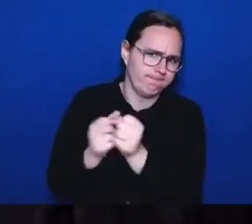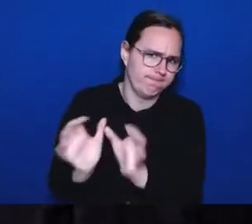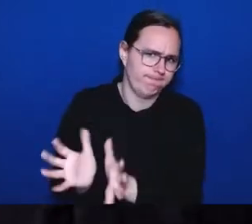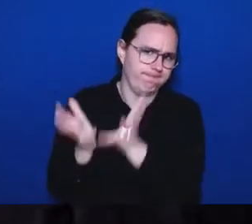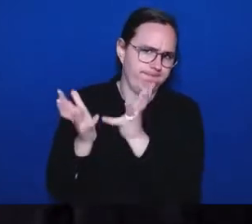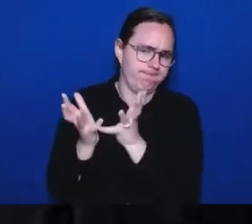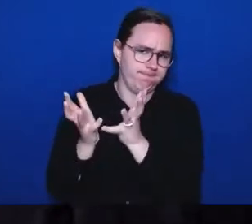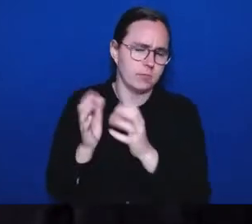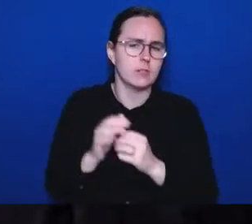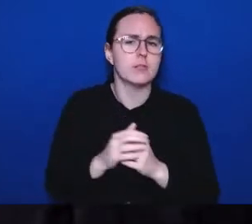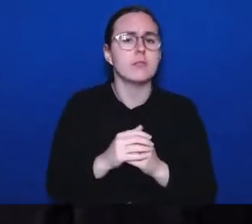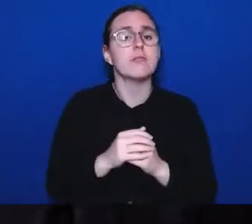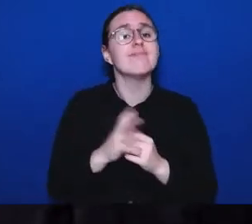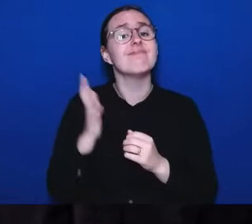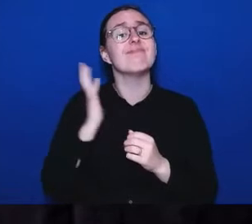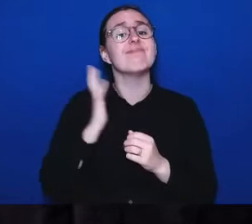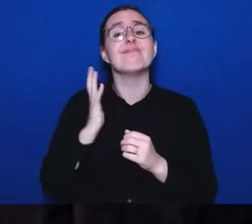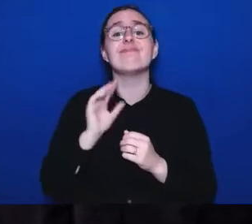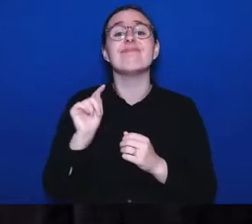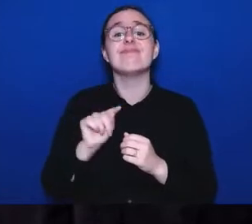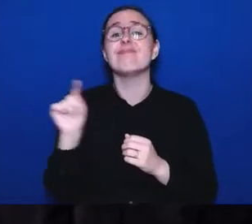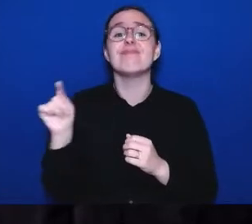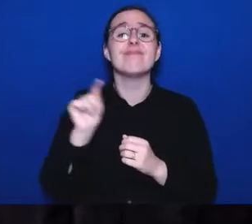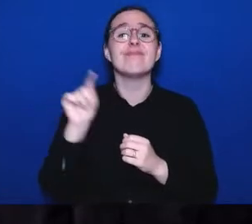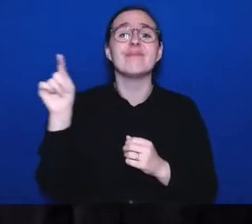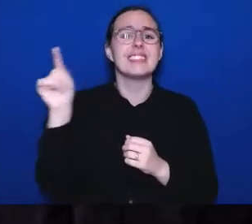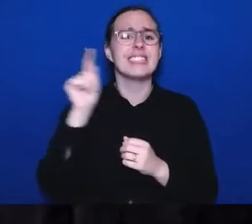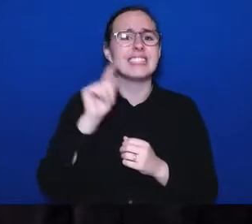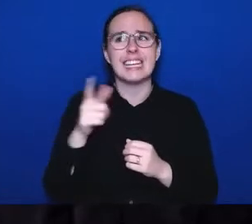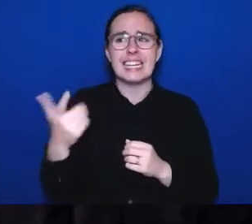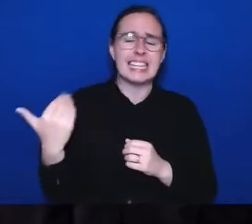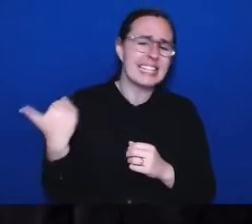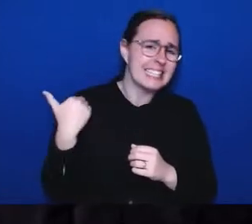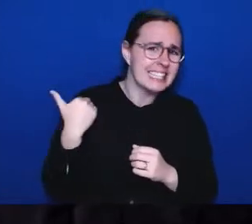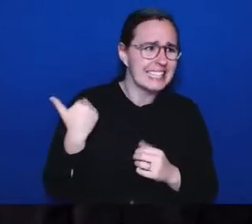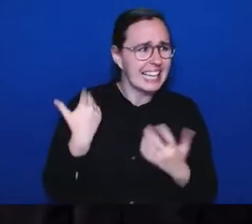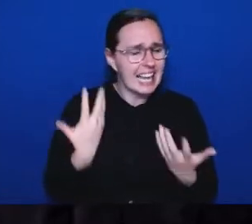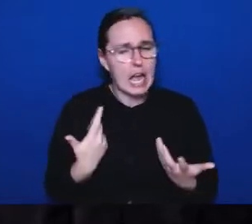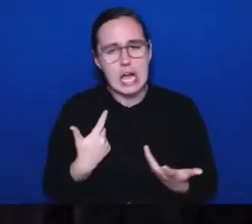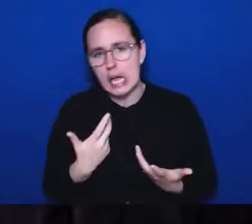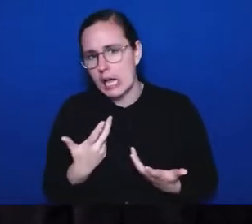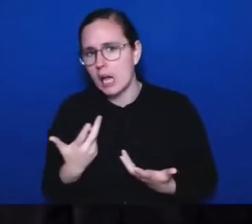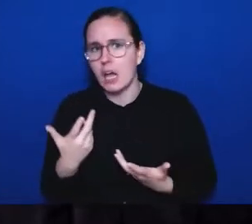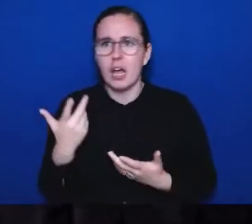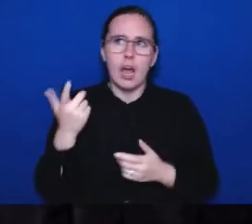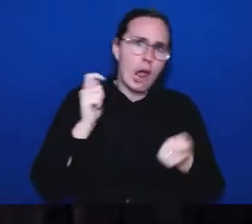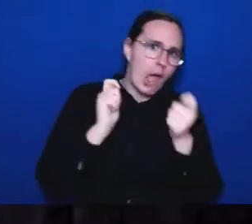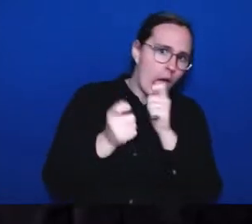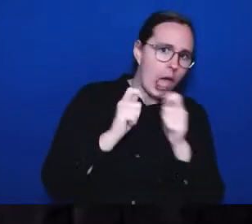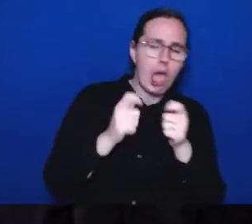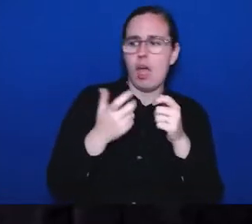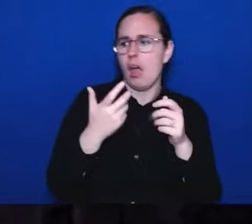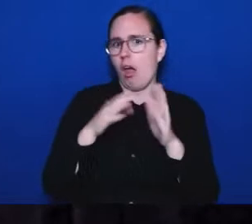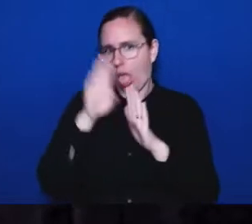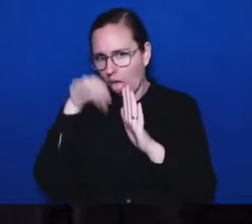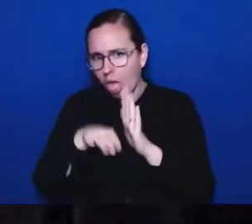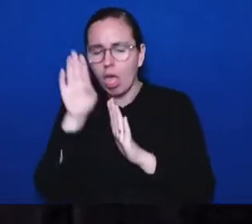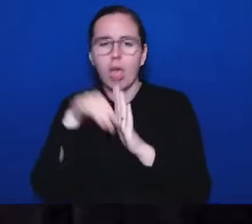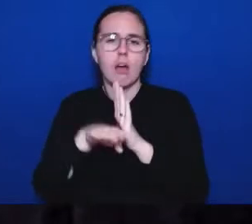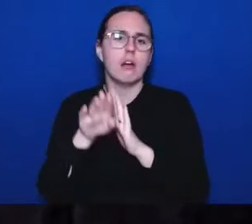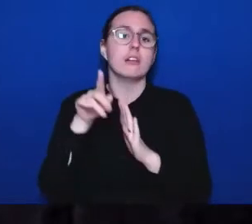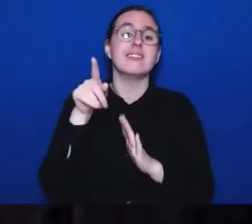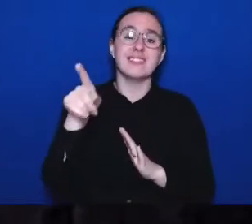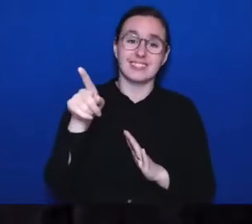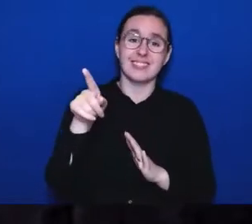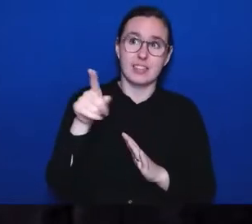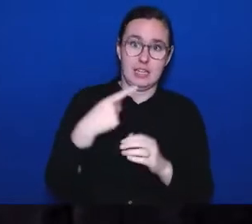centers, are flexible enough to meet the needs of everyone. Because you're right, some communities that are younger need more episodic care and need to